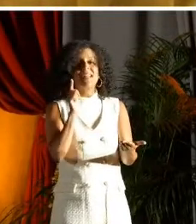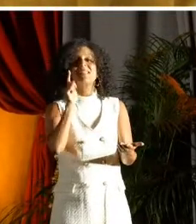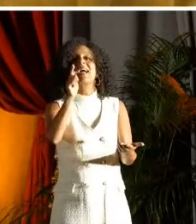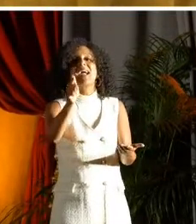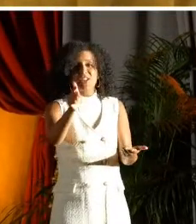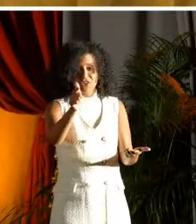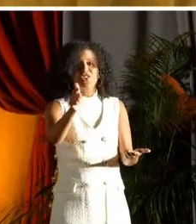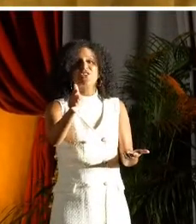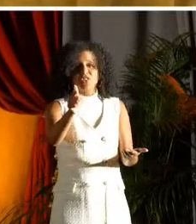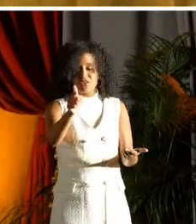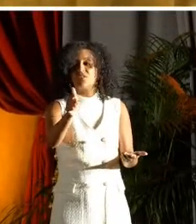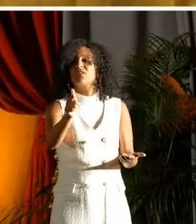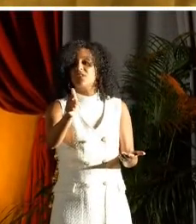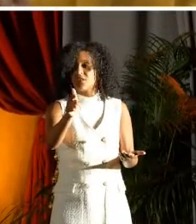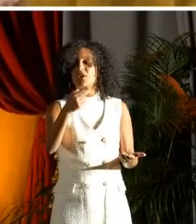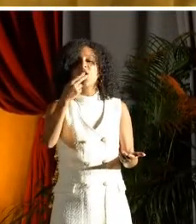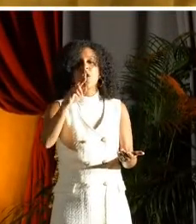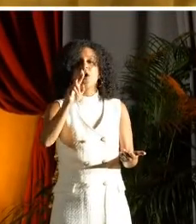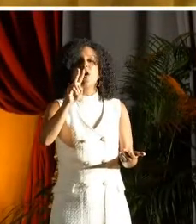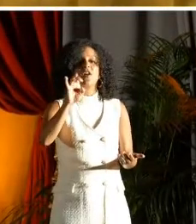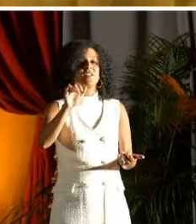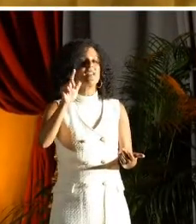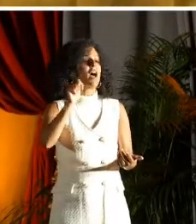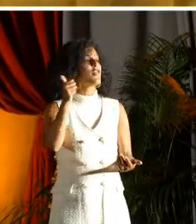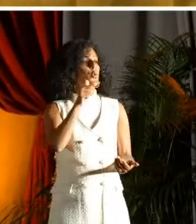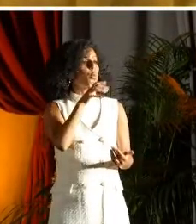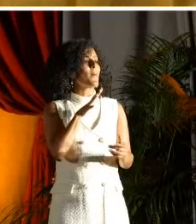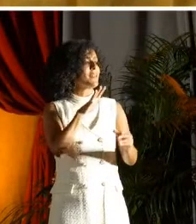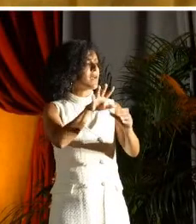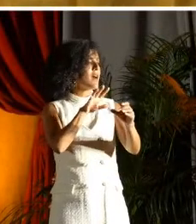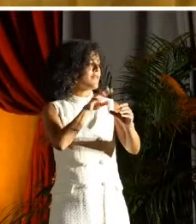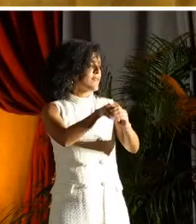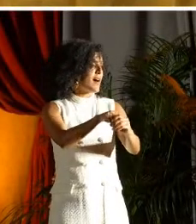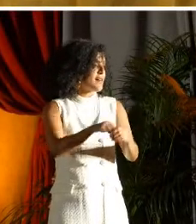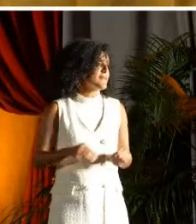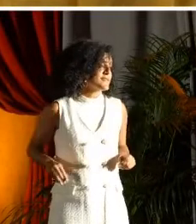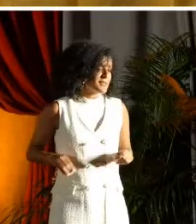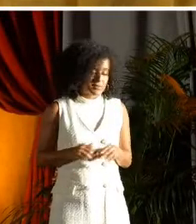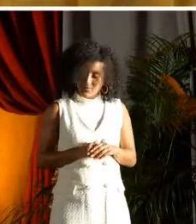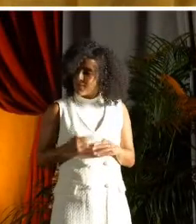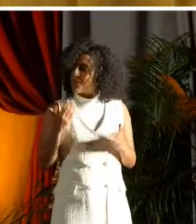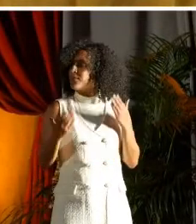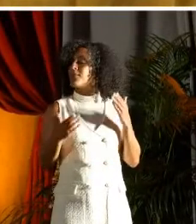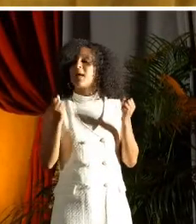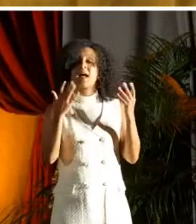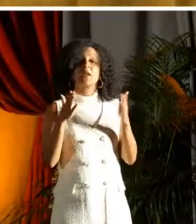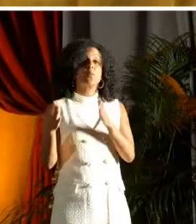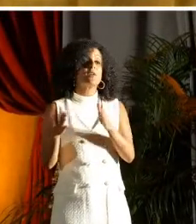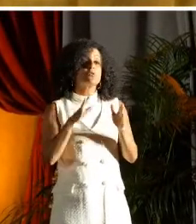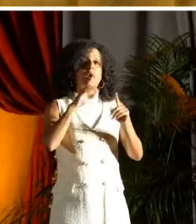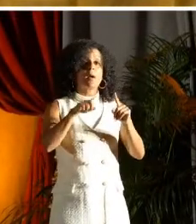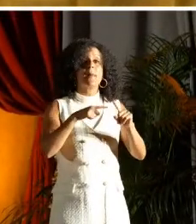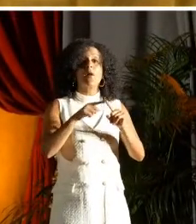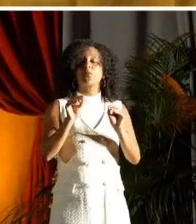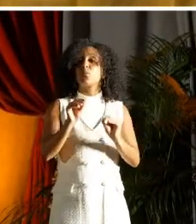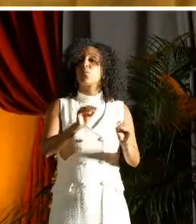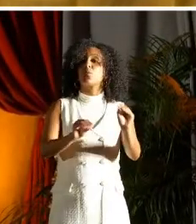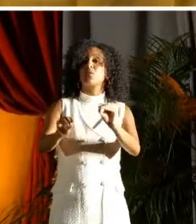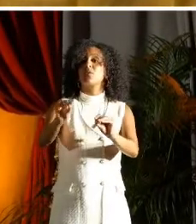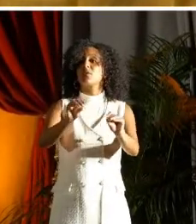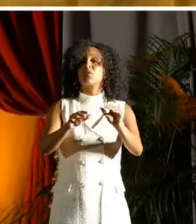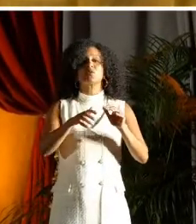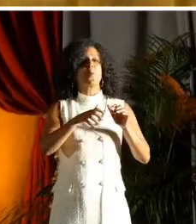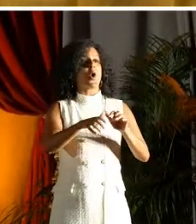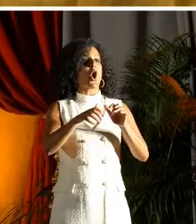on, Consuelo Harvey and many others came on board. So, you know, in many ways, people talk about the movement as if it was a march